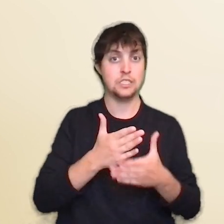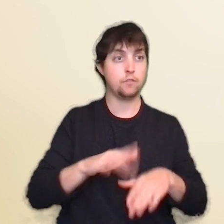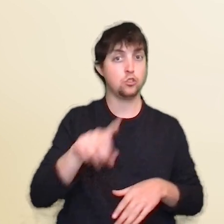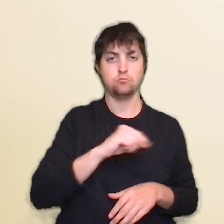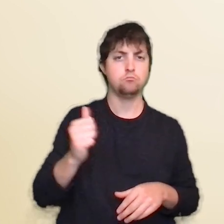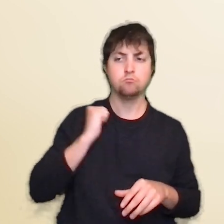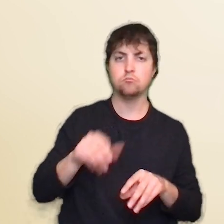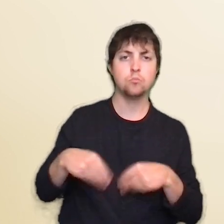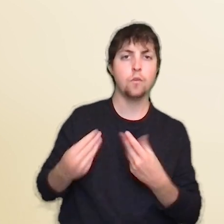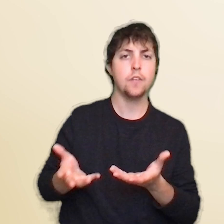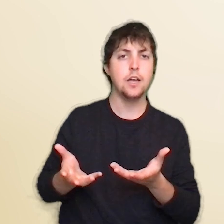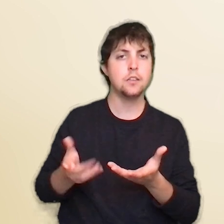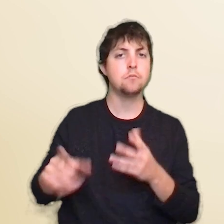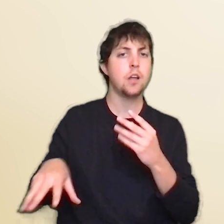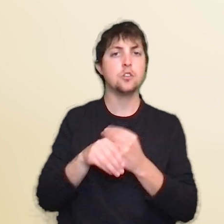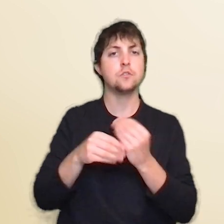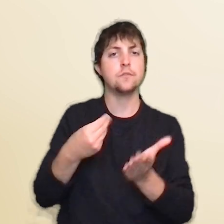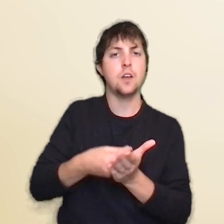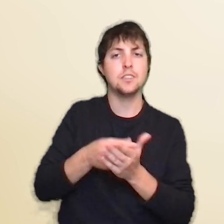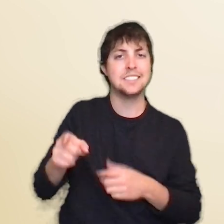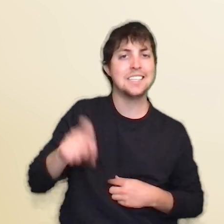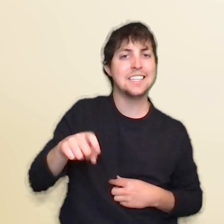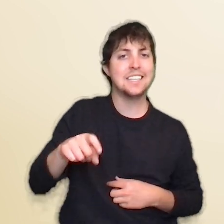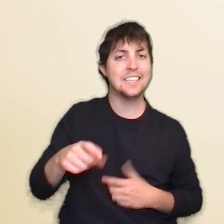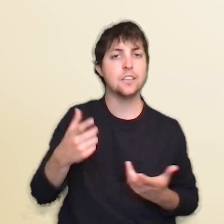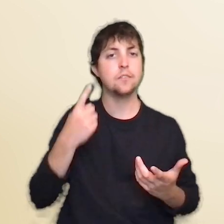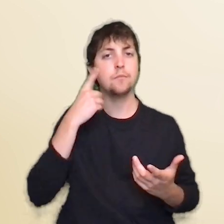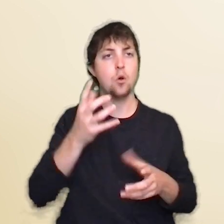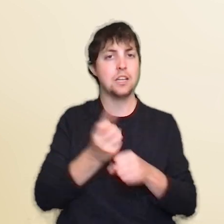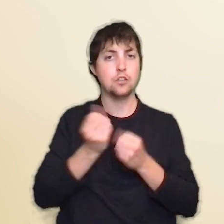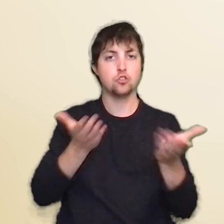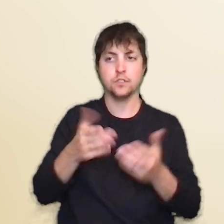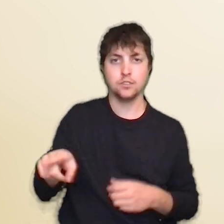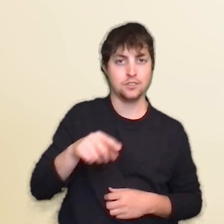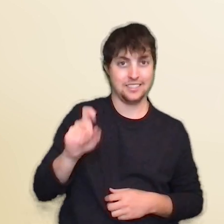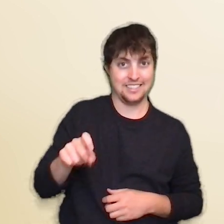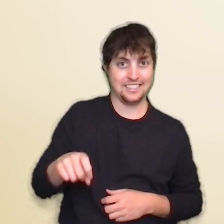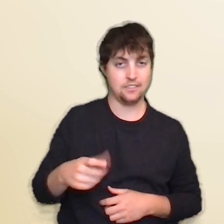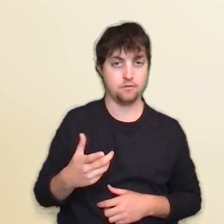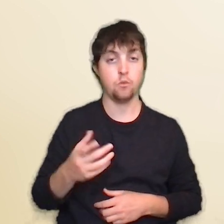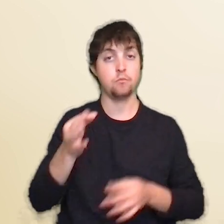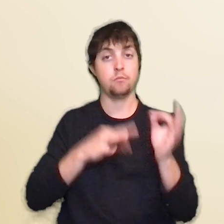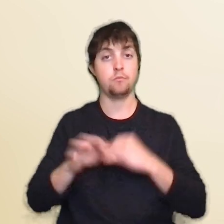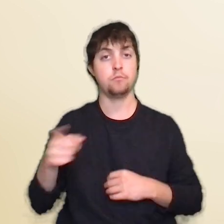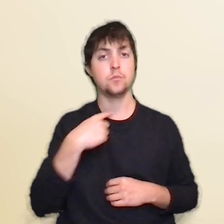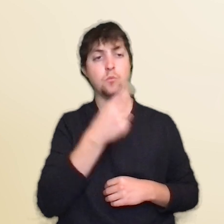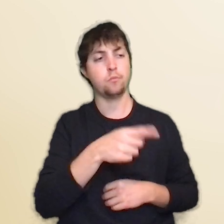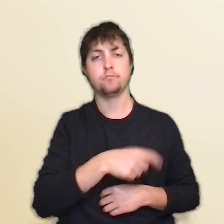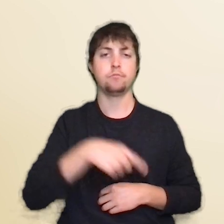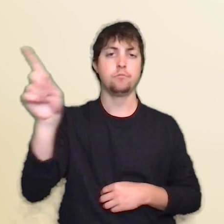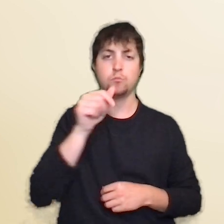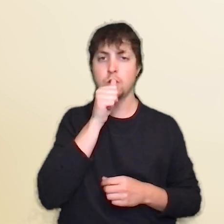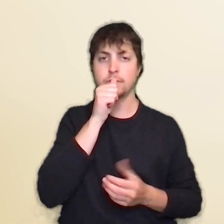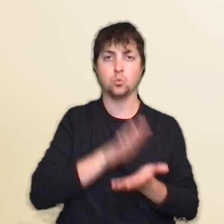because the school division refused to provide the additional funds he needed in order to get the services he needed. In fact, he was told to